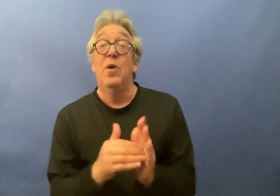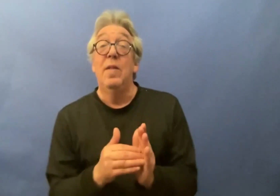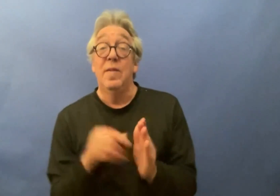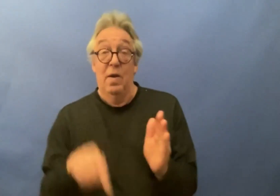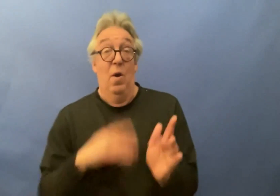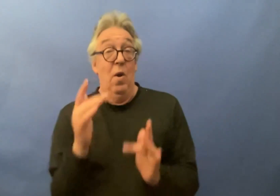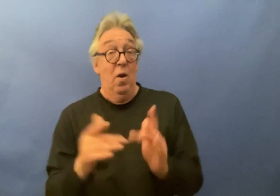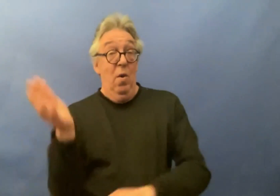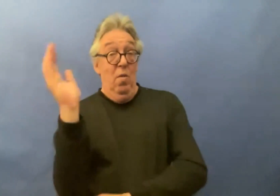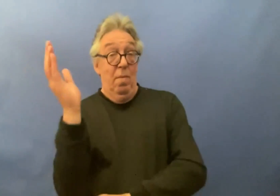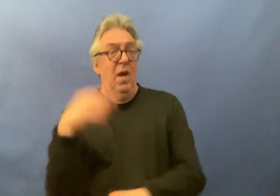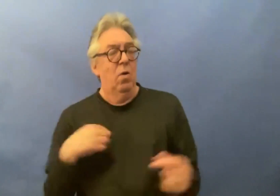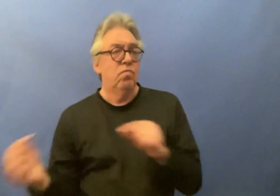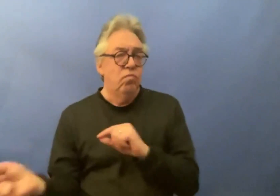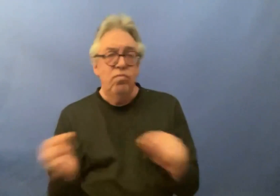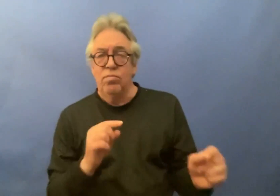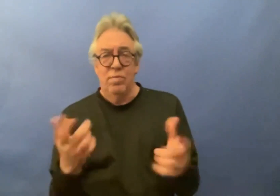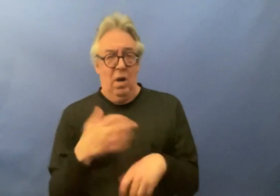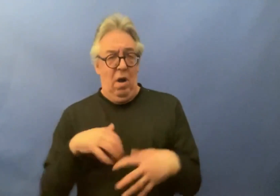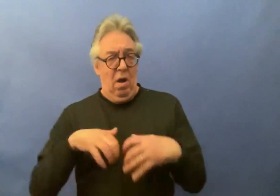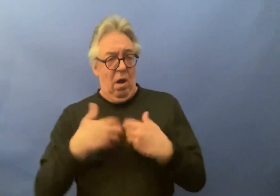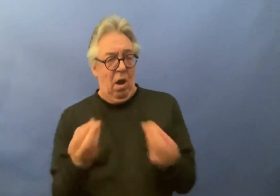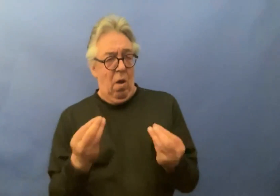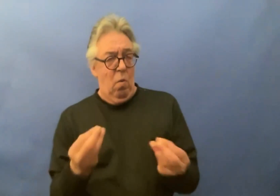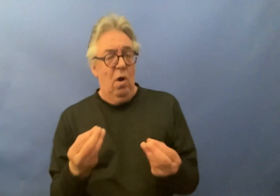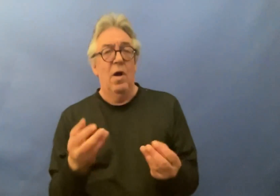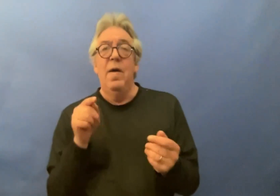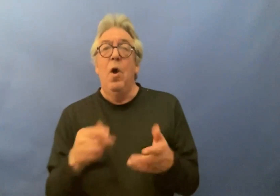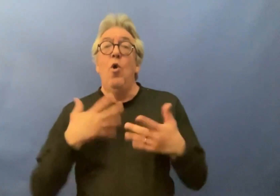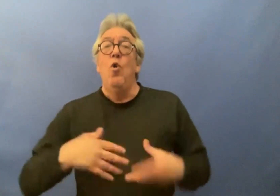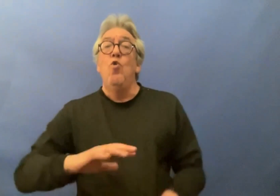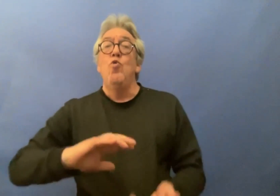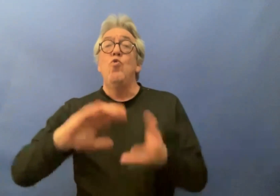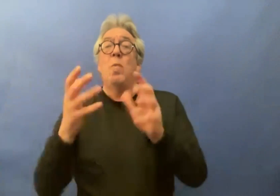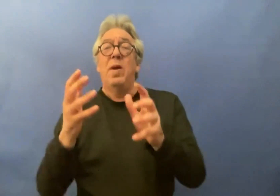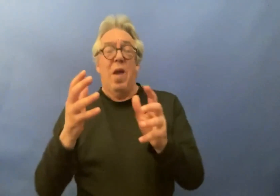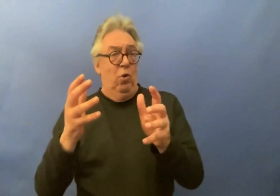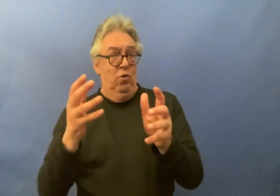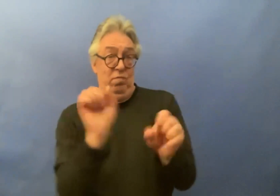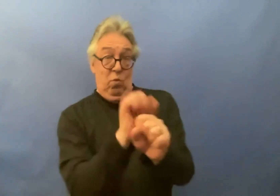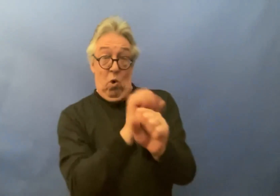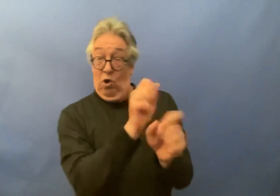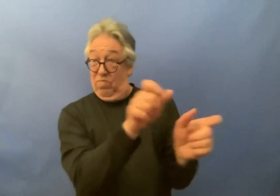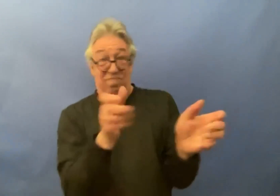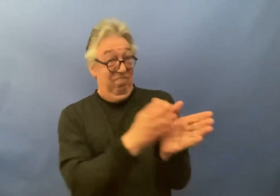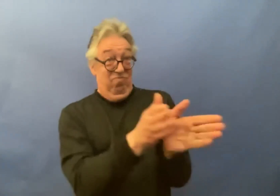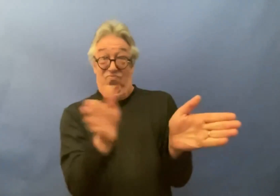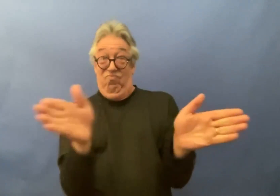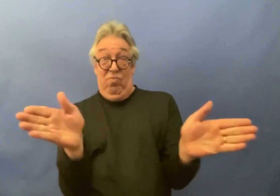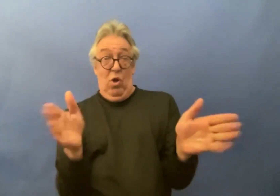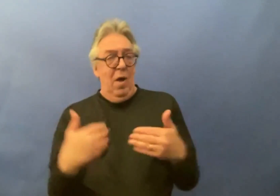discuss about coordination of disability inclusion within the humanitarian sectors to